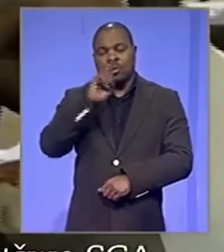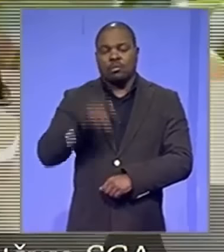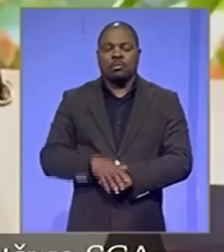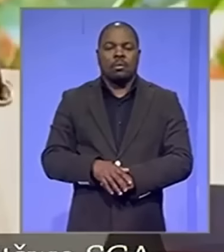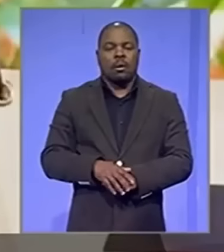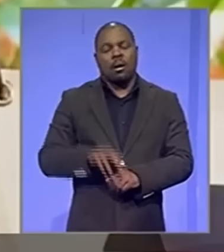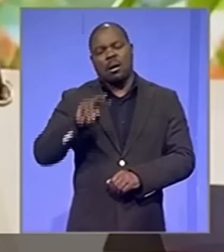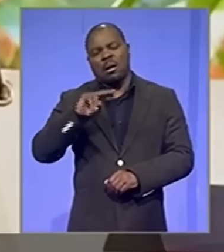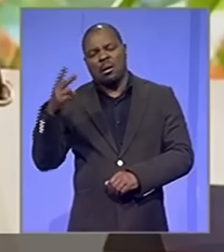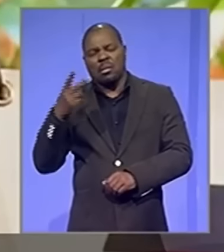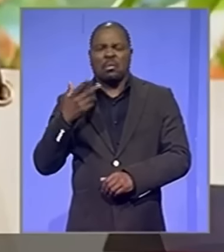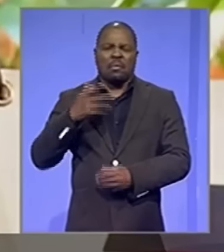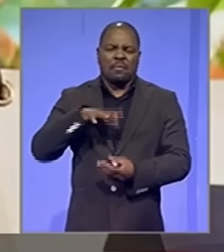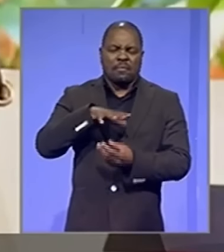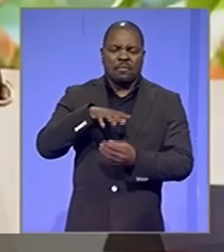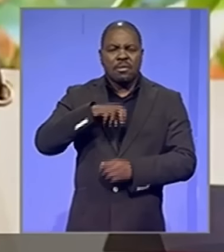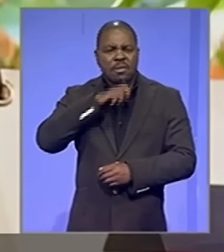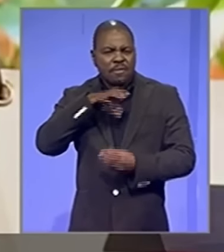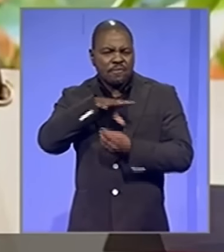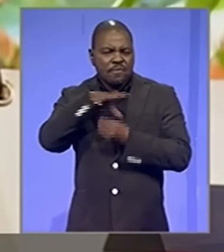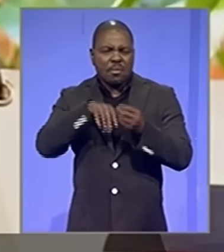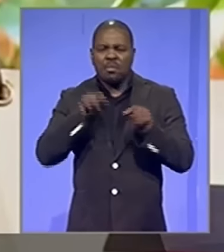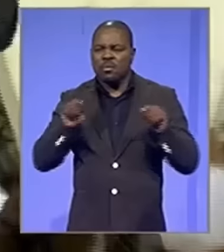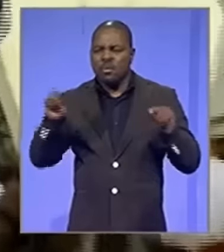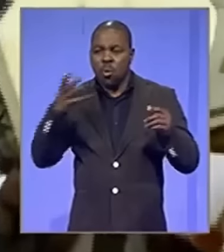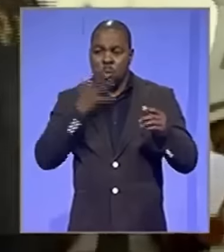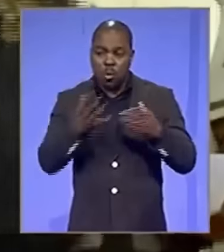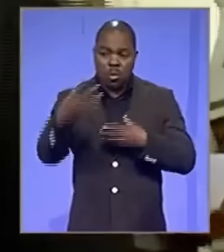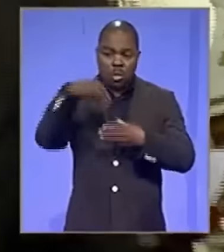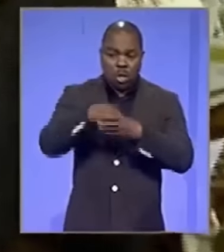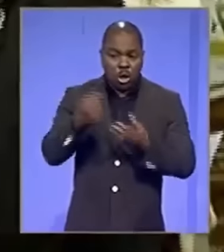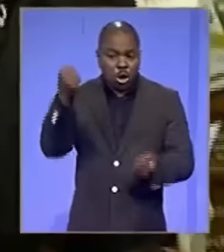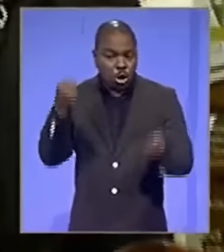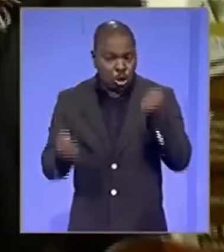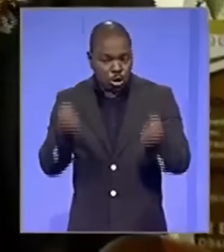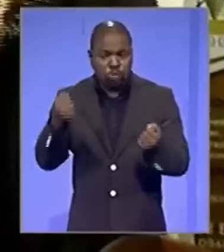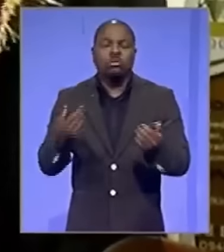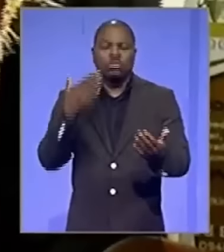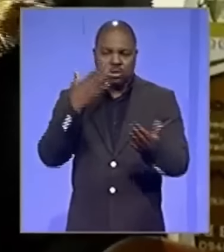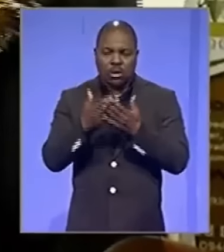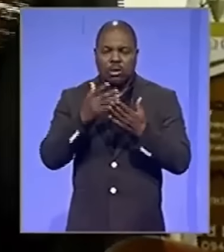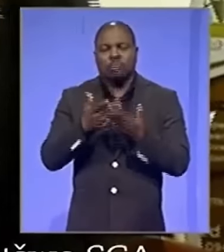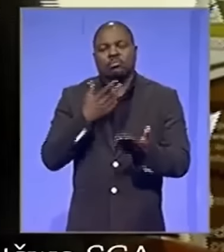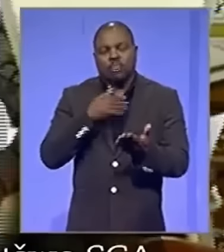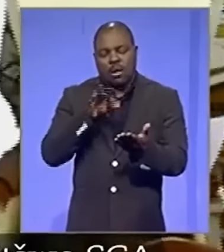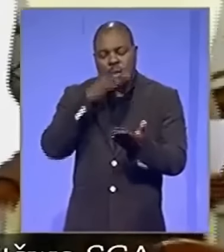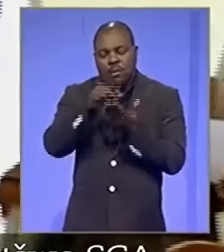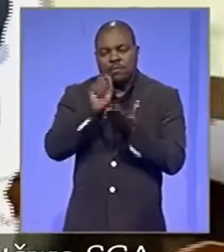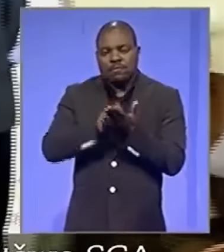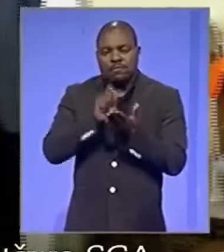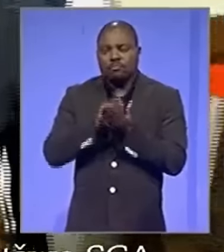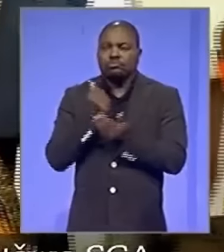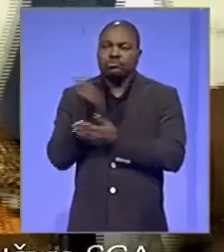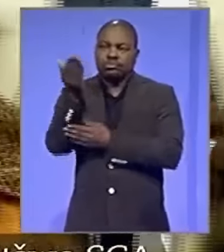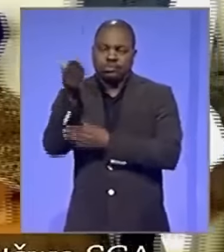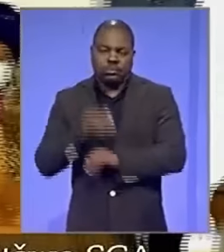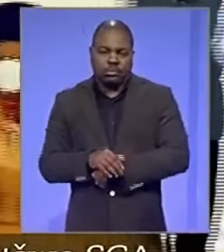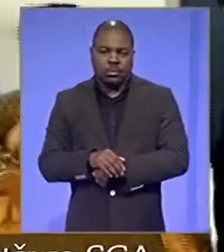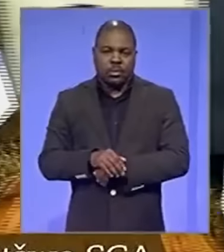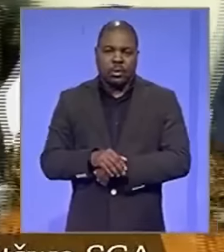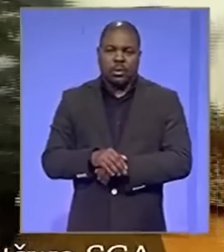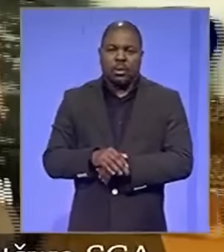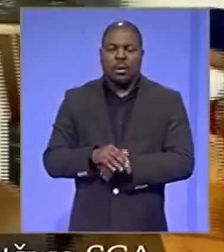maloko a mangwe a lapa la bogoši a wa ratago go ba karolo ya tieletso ye a romele dikgopelo tse mpsa. Moemedi